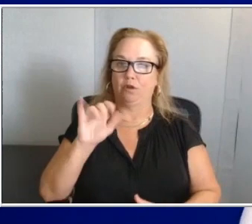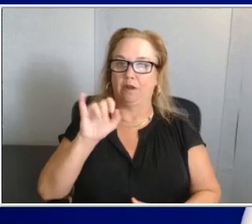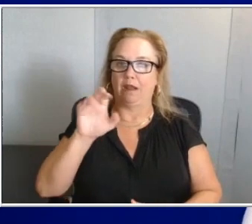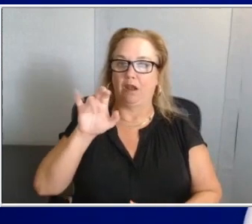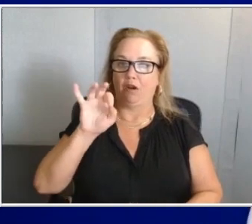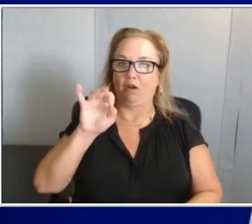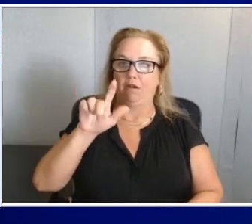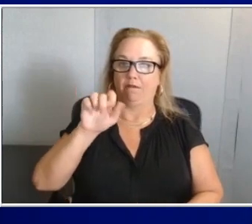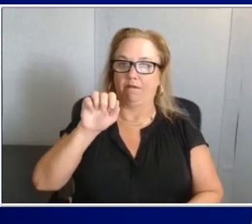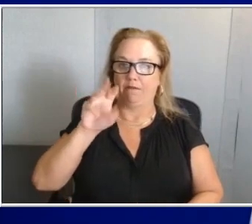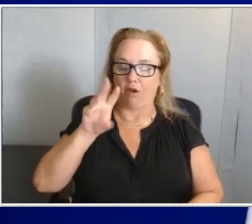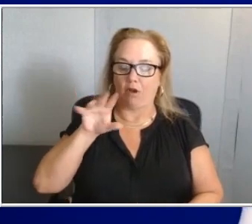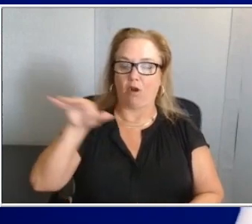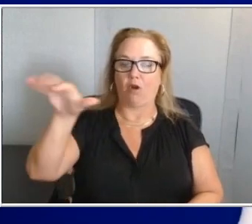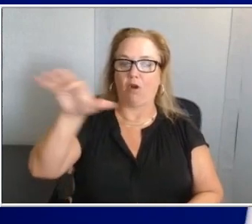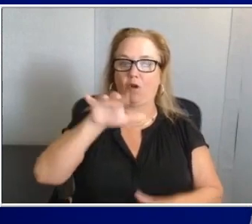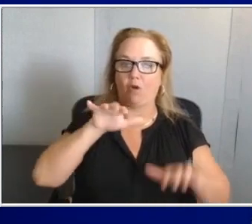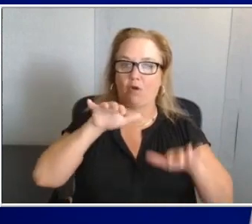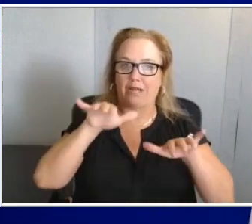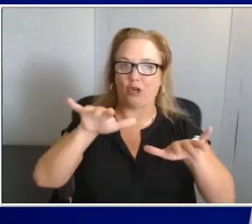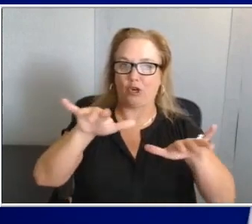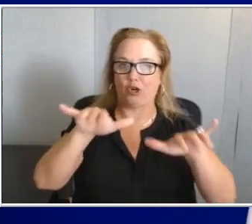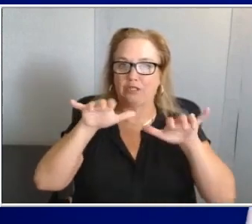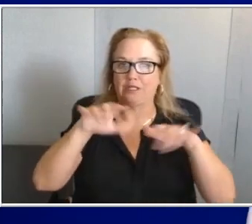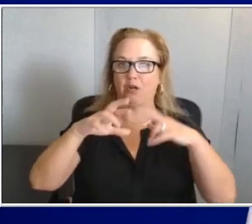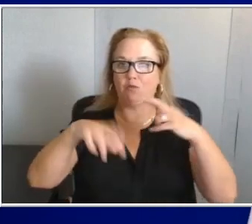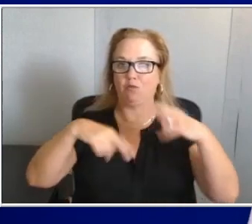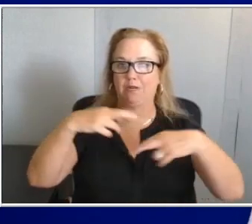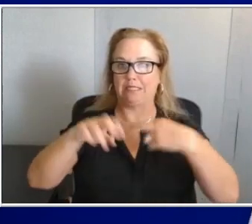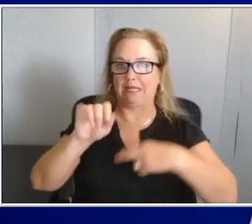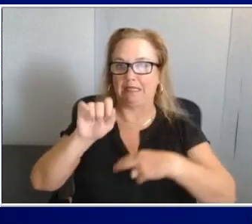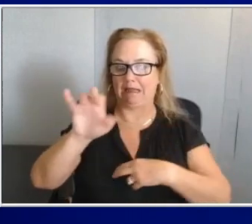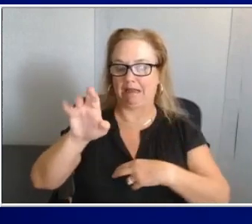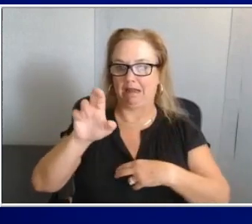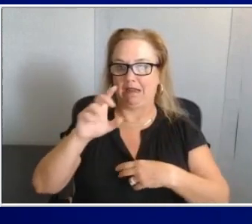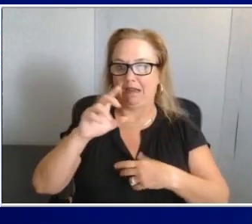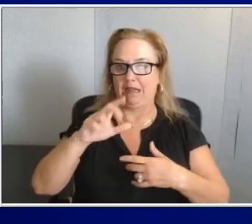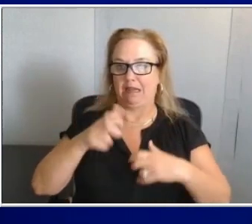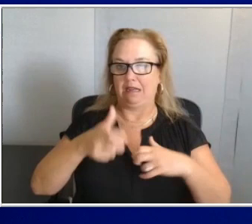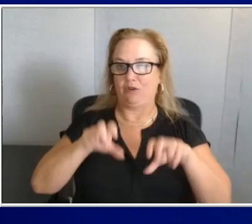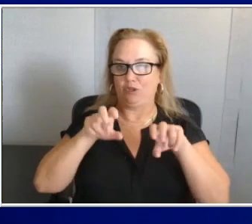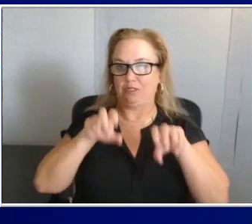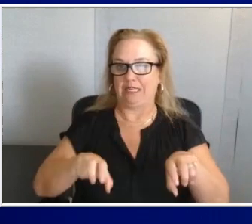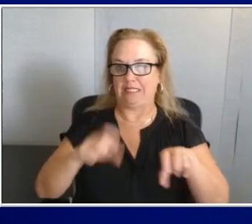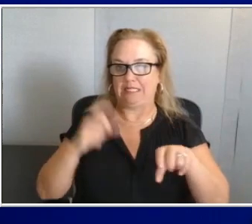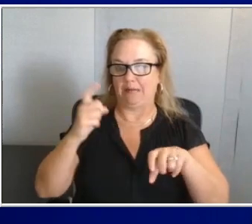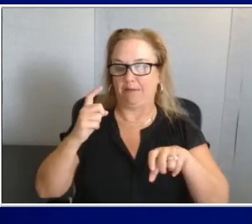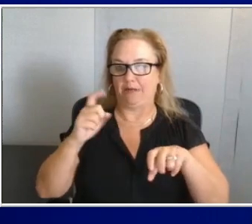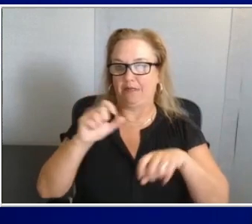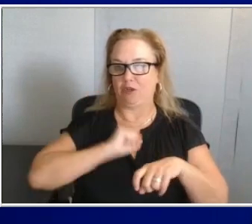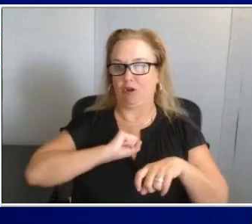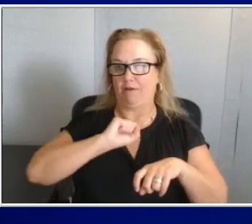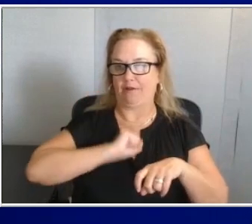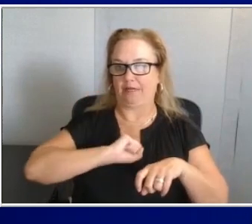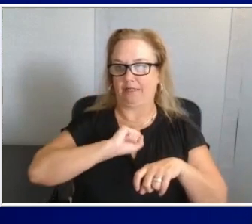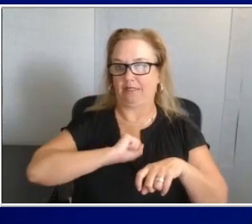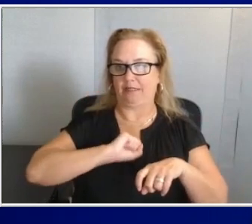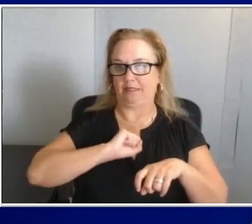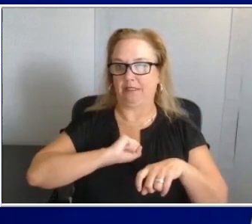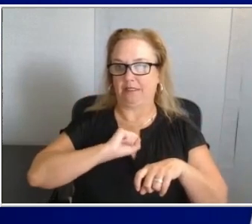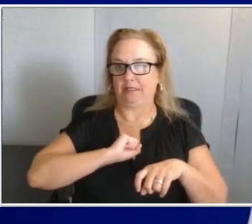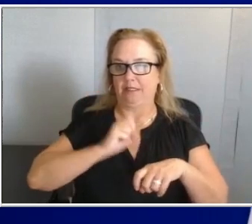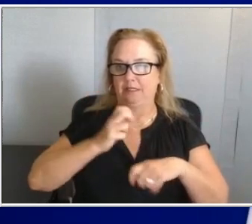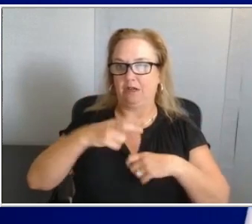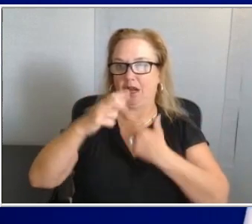airflow and currents and recycling of the air. Certainly if you are sitting next to somebody who is coughing, you're probably going to be at quite